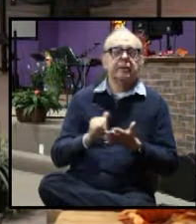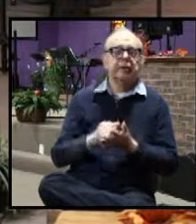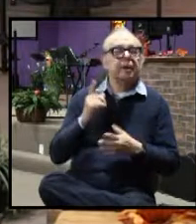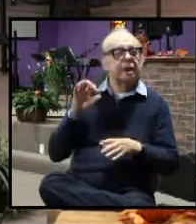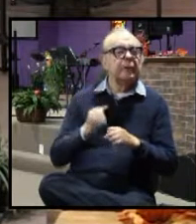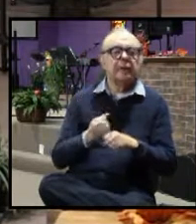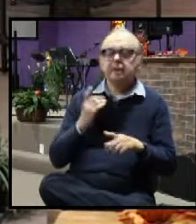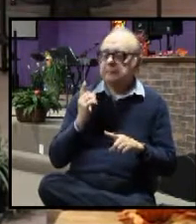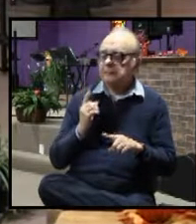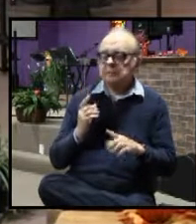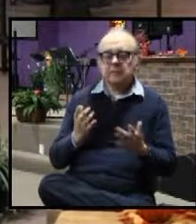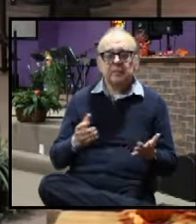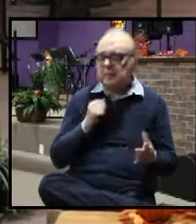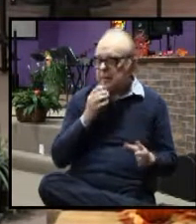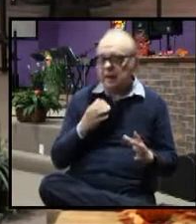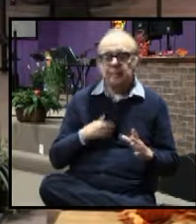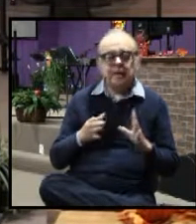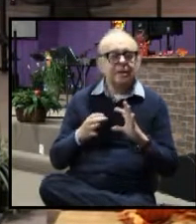creations.